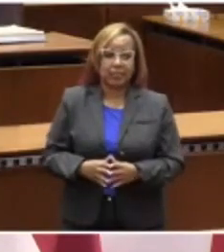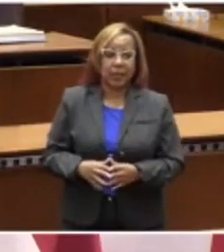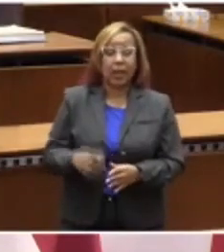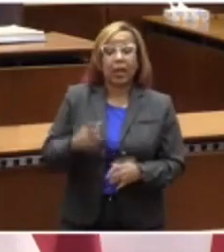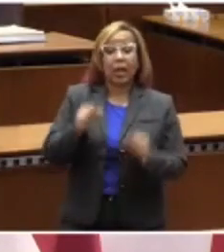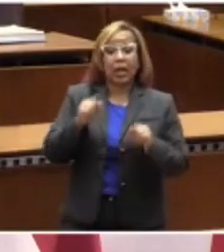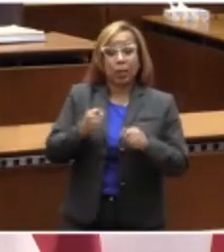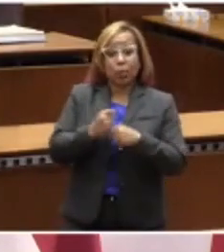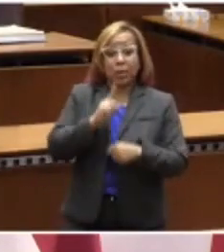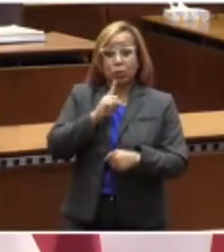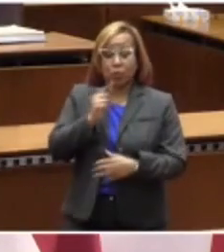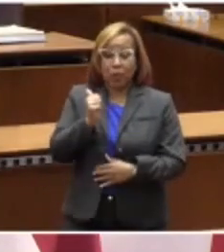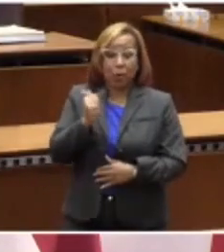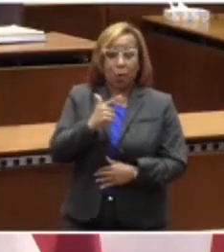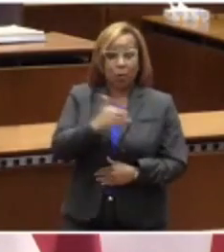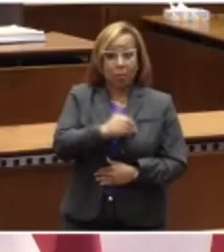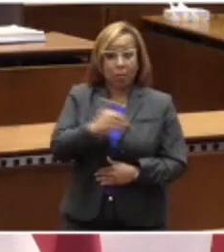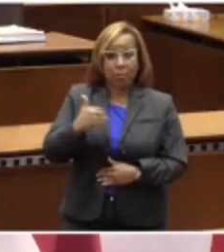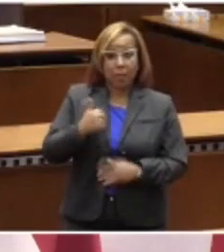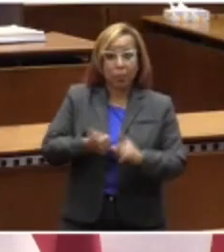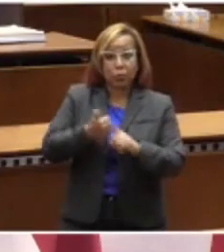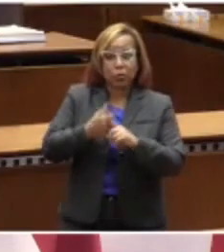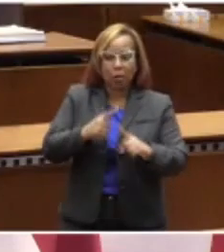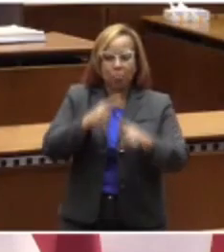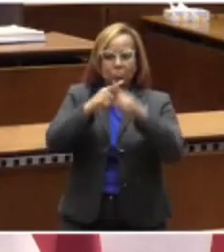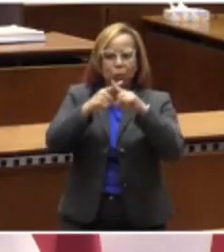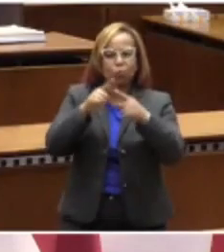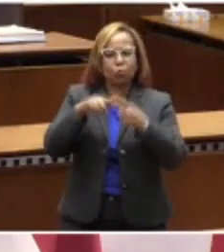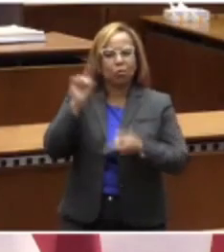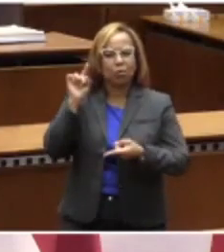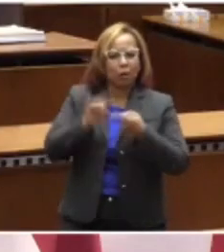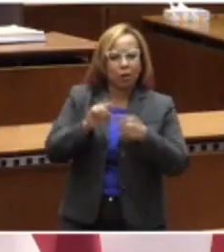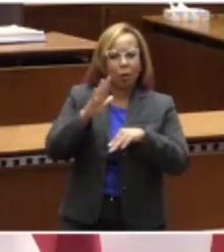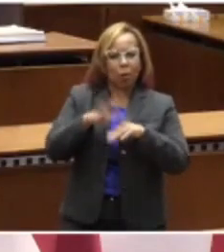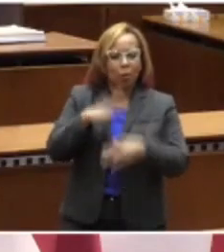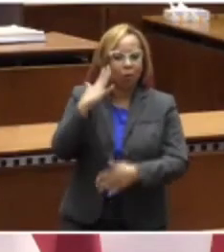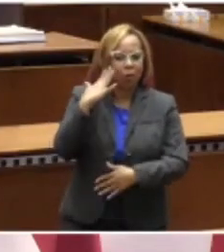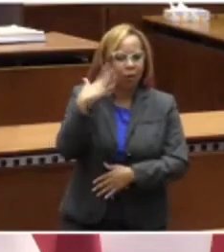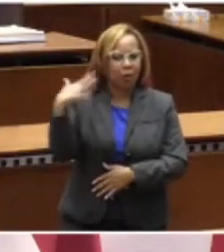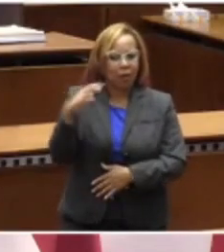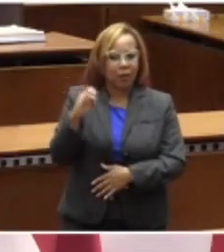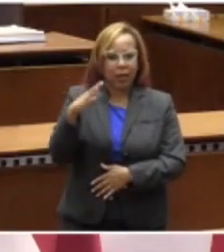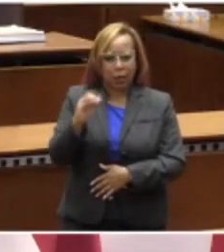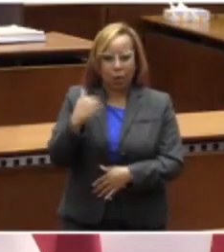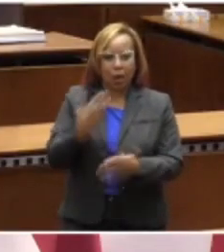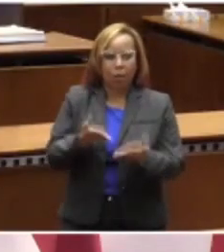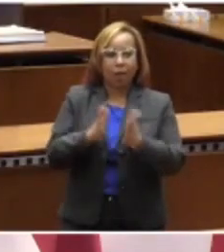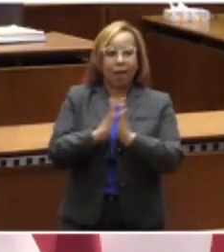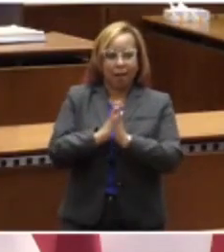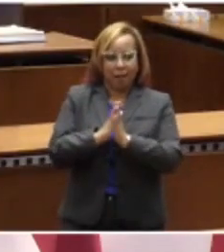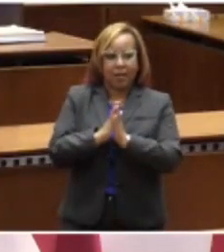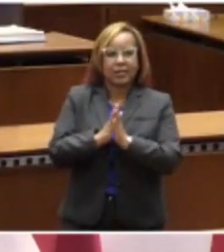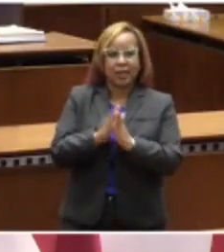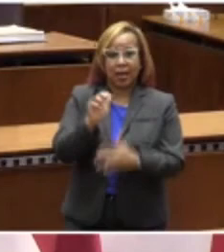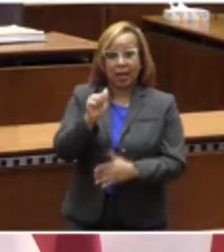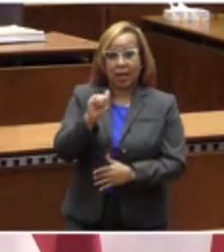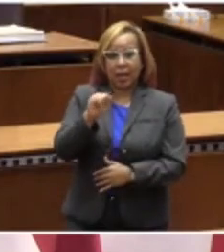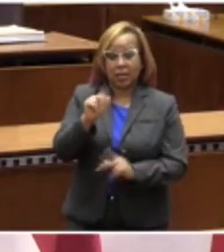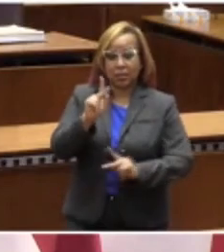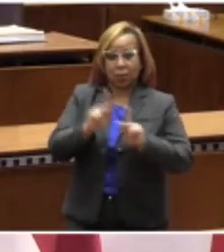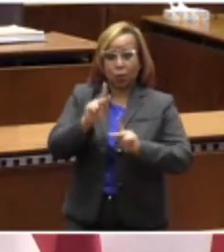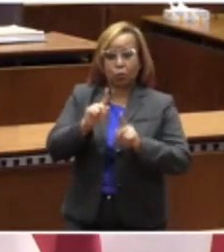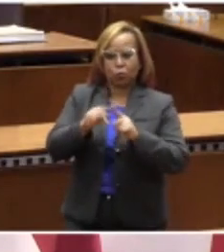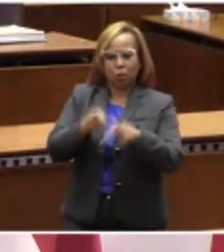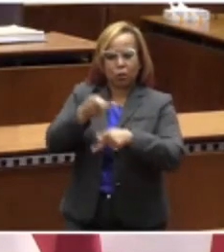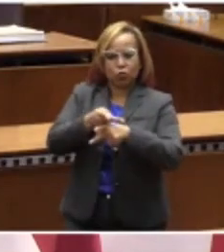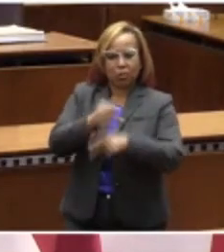Can we make sure that all the members are muted to cut down on the echo? And I'm going to ask the AIS folks to address the